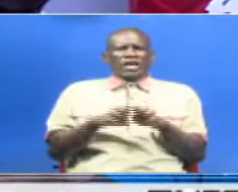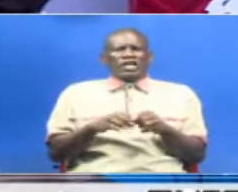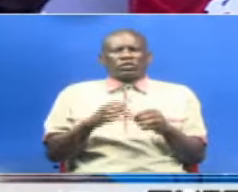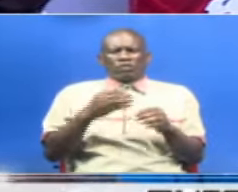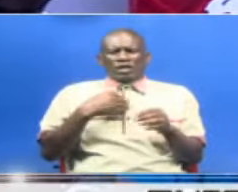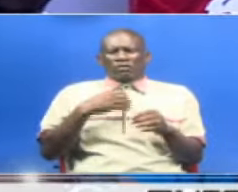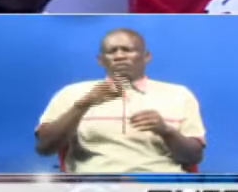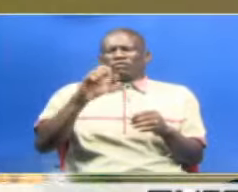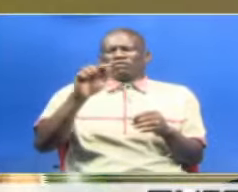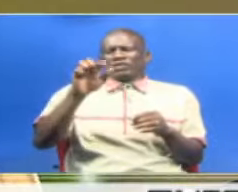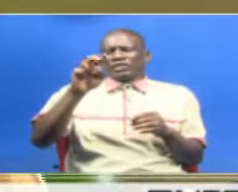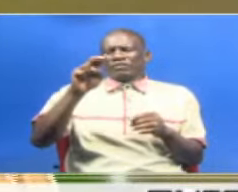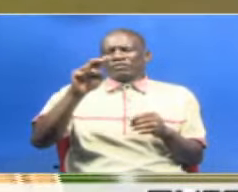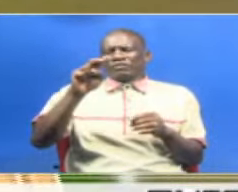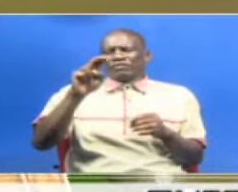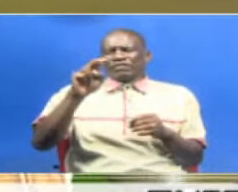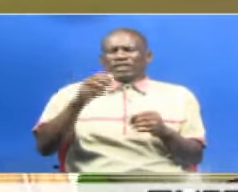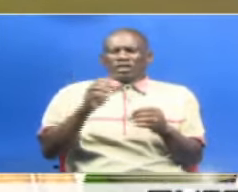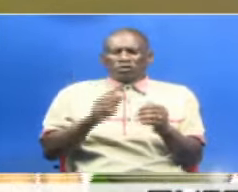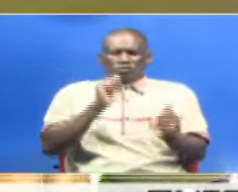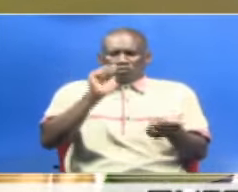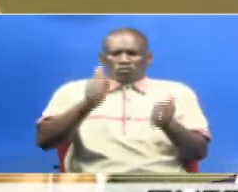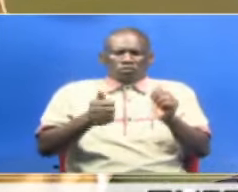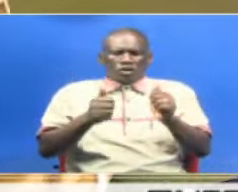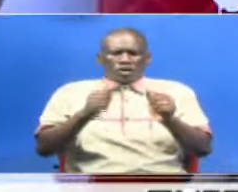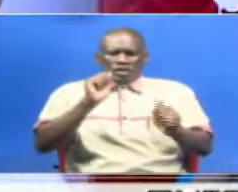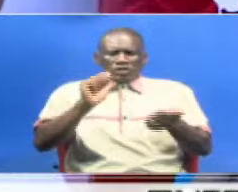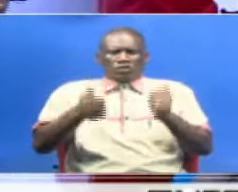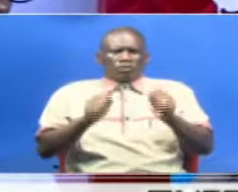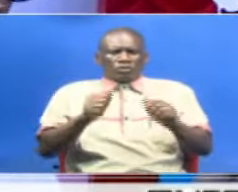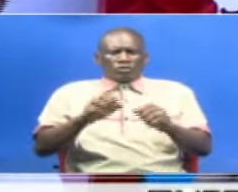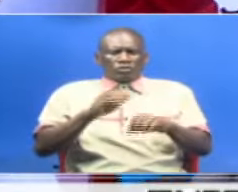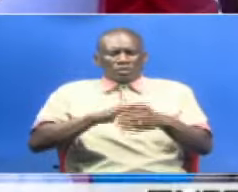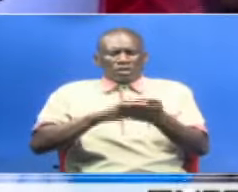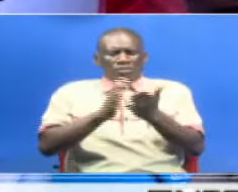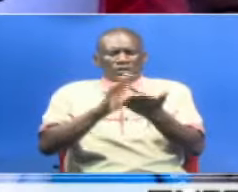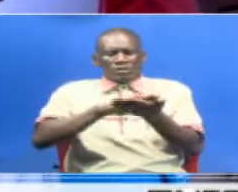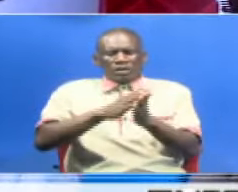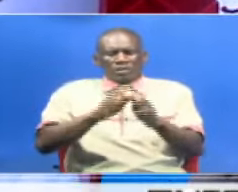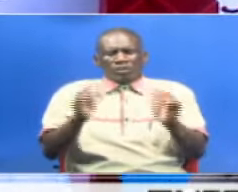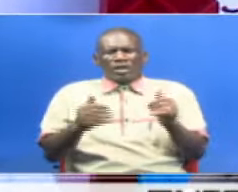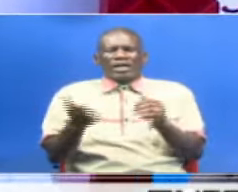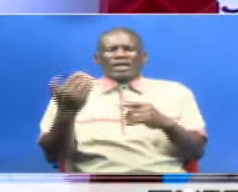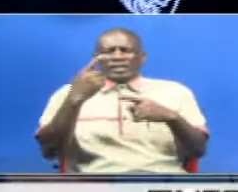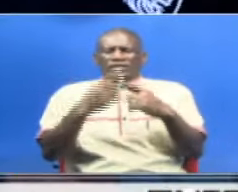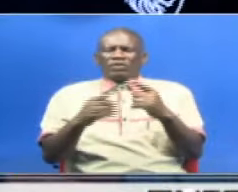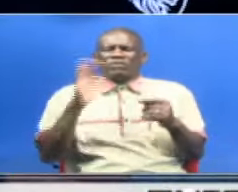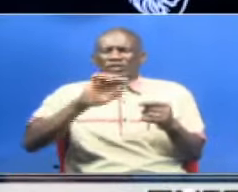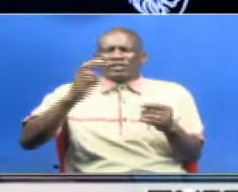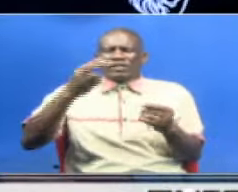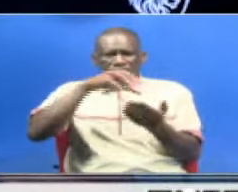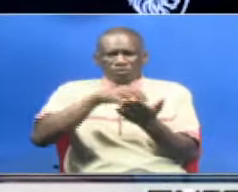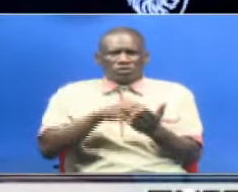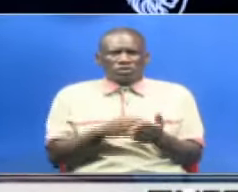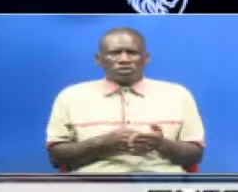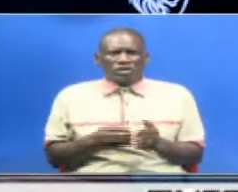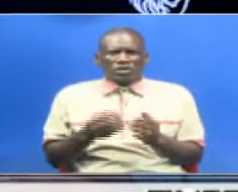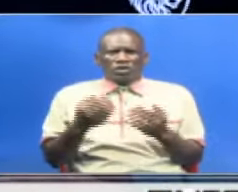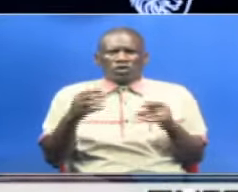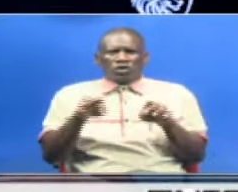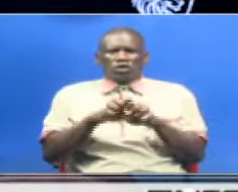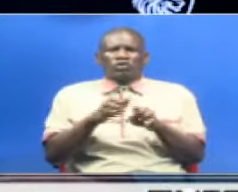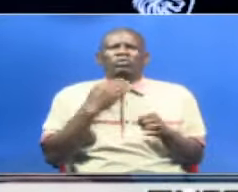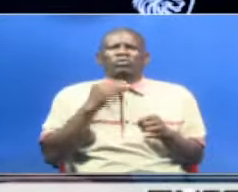now rising, it's now becoming more popular. Last year I finished our second runners-up in the heavyweight category. And last year was